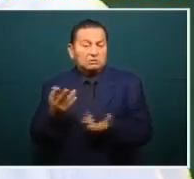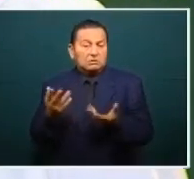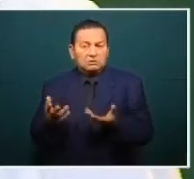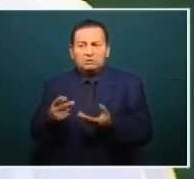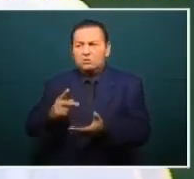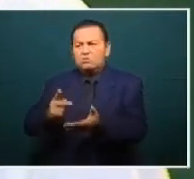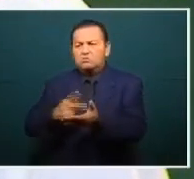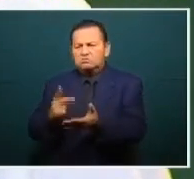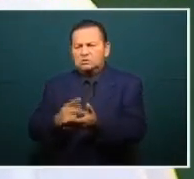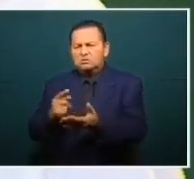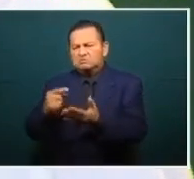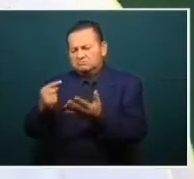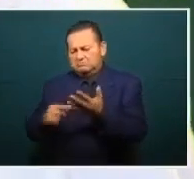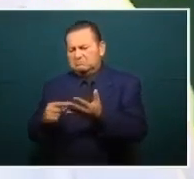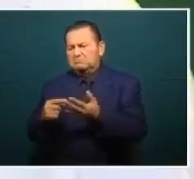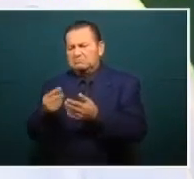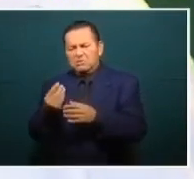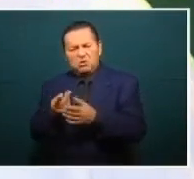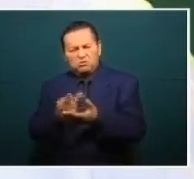And if it's required